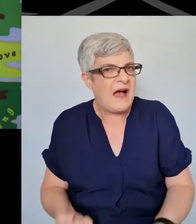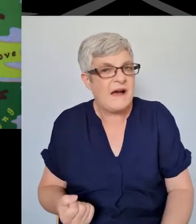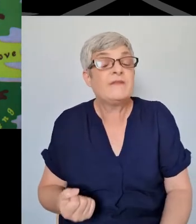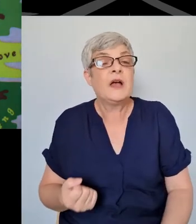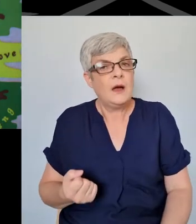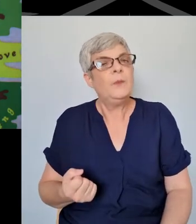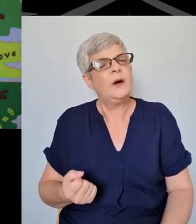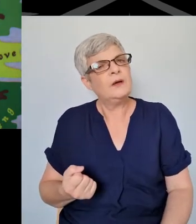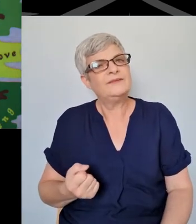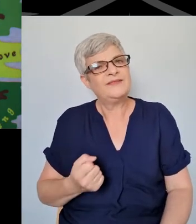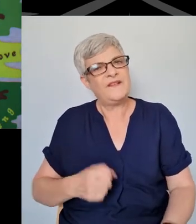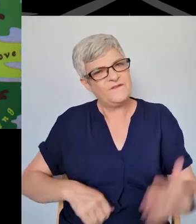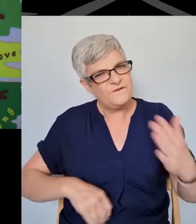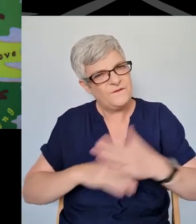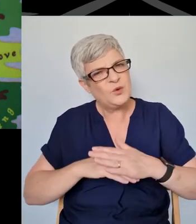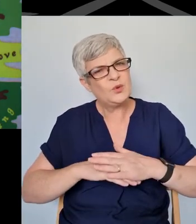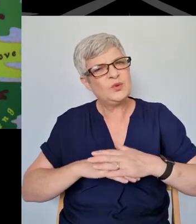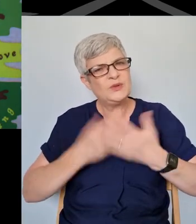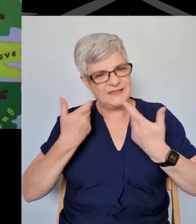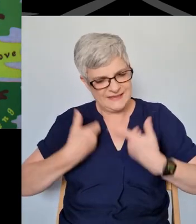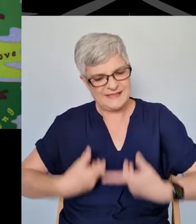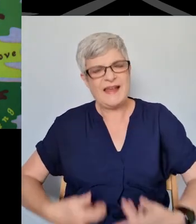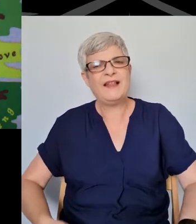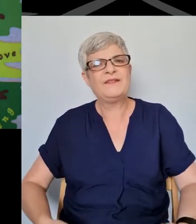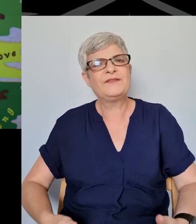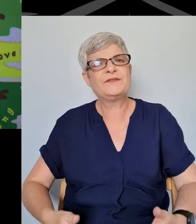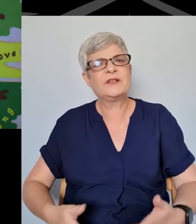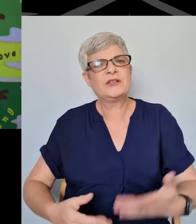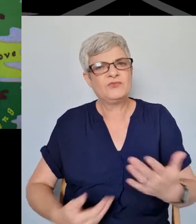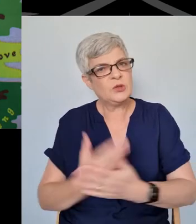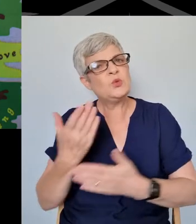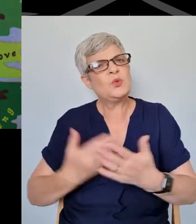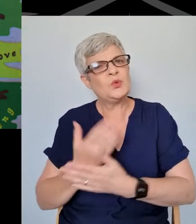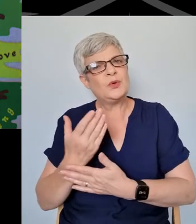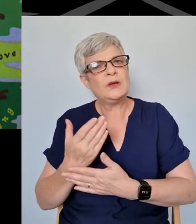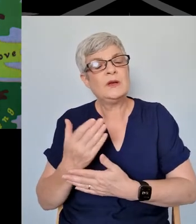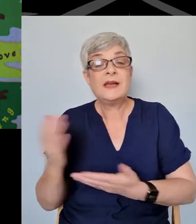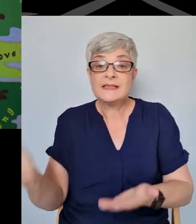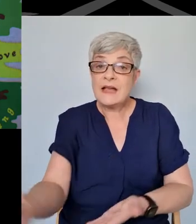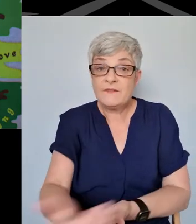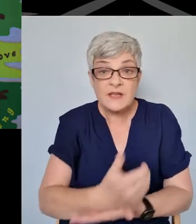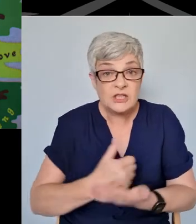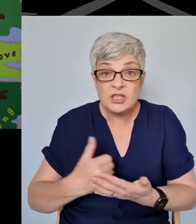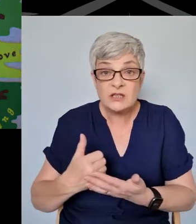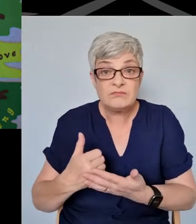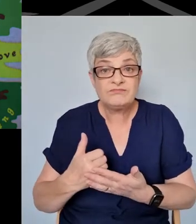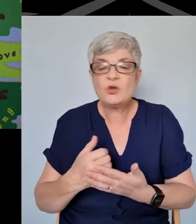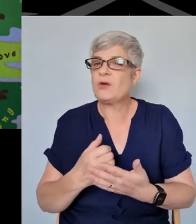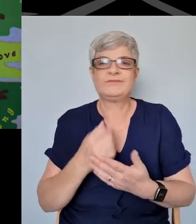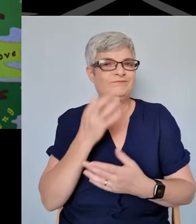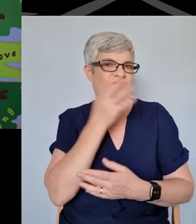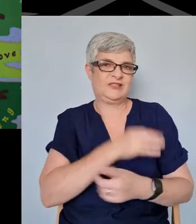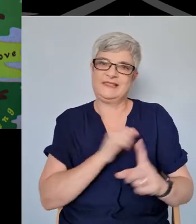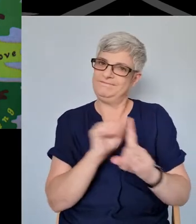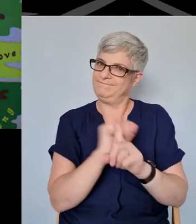but a renewal of our whole selves, a salvation, not simply a makeover.